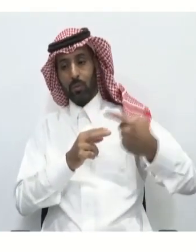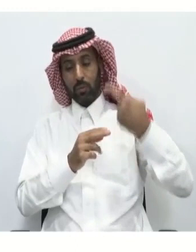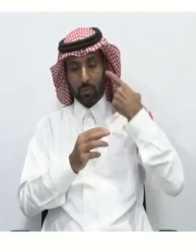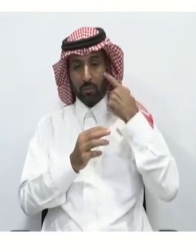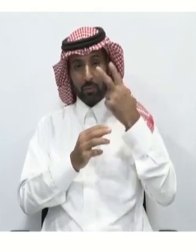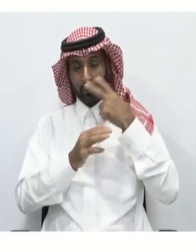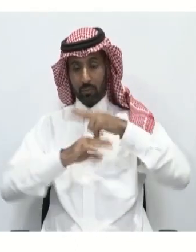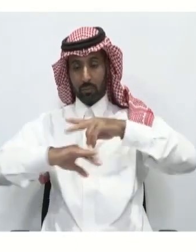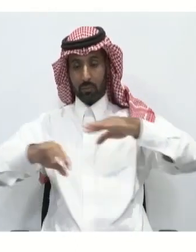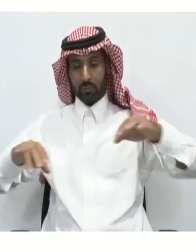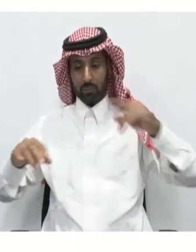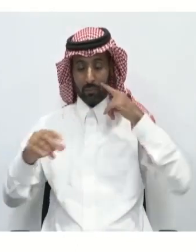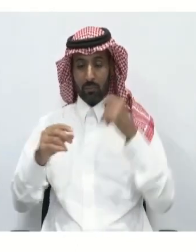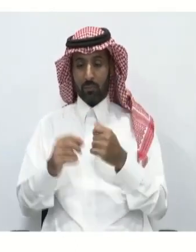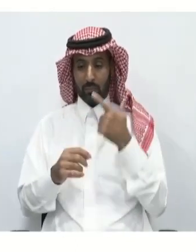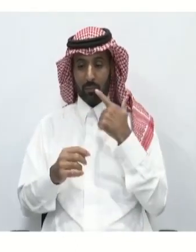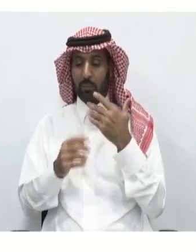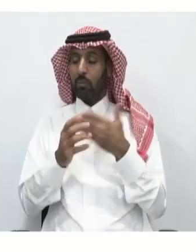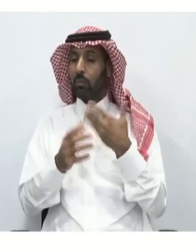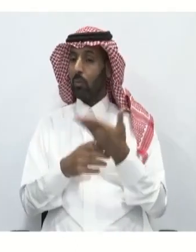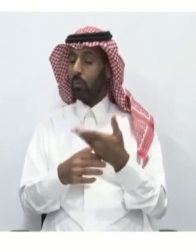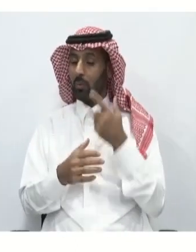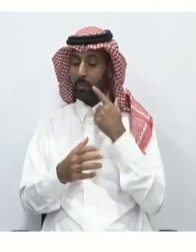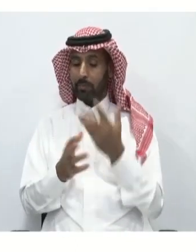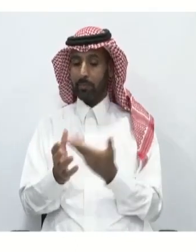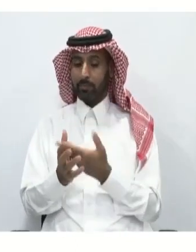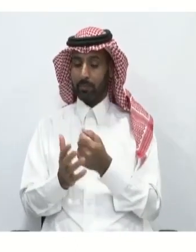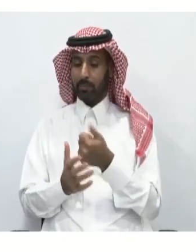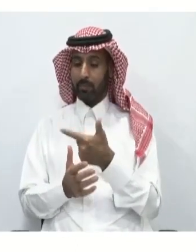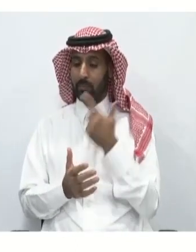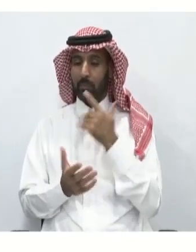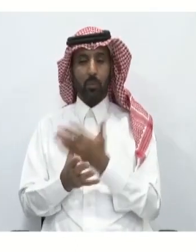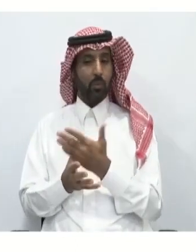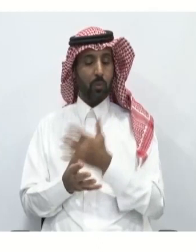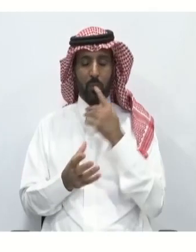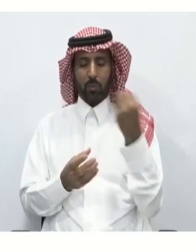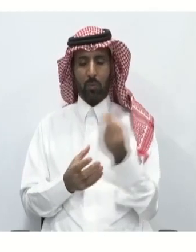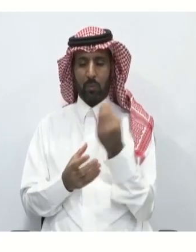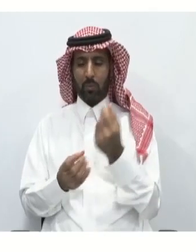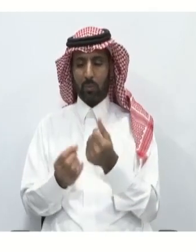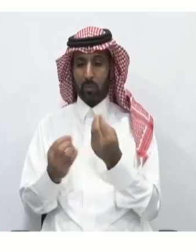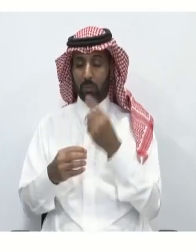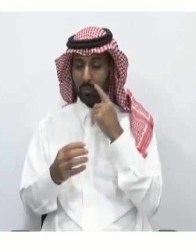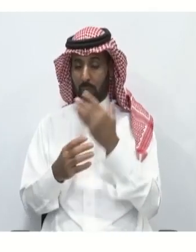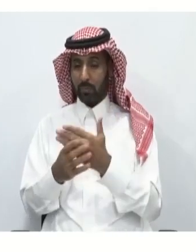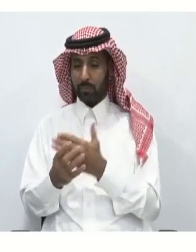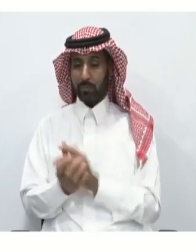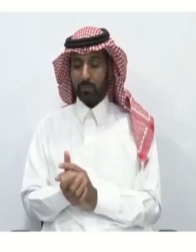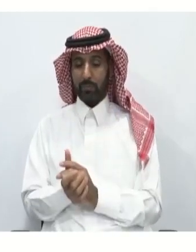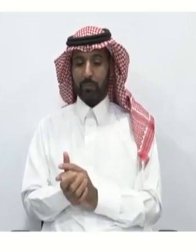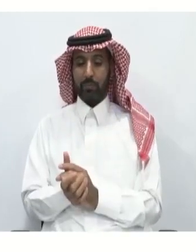rustic, the cost is still expensive because, unfortunately, ecotourism costs more to sustain than a typical